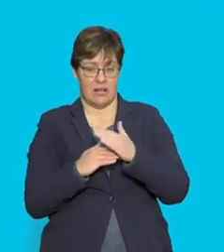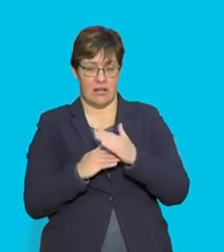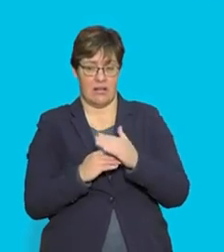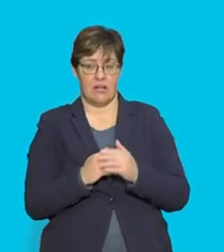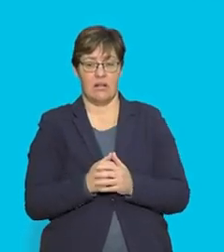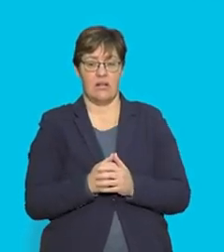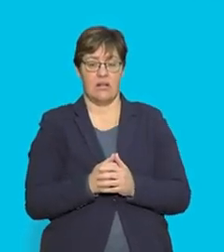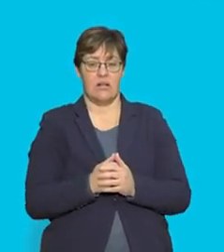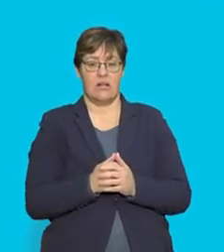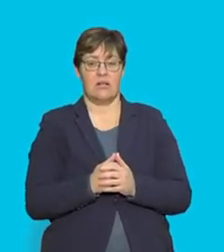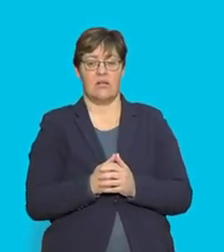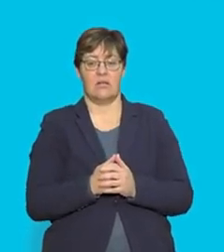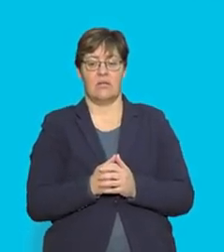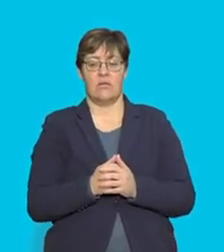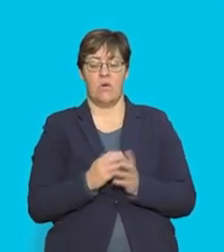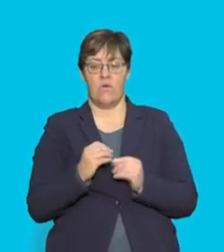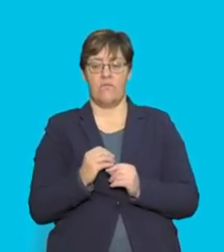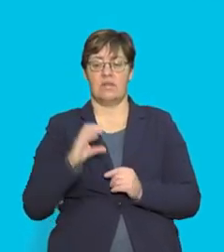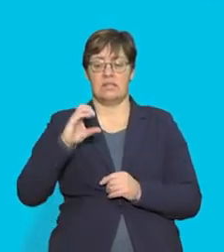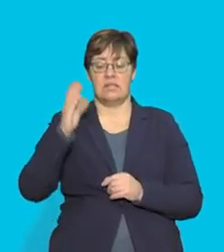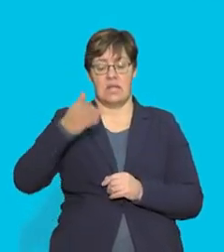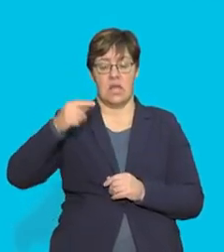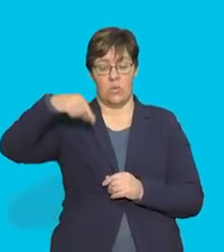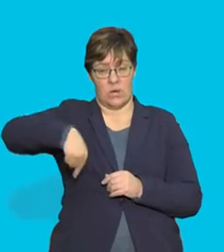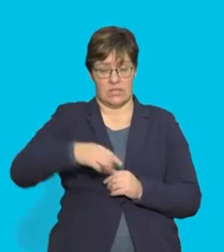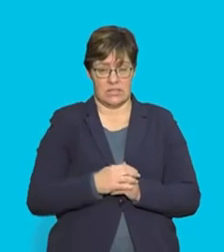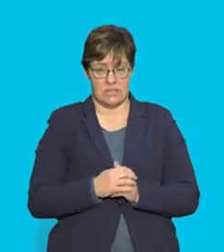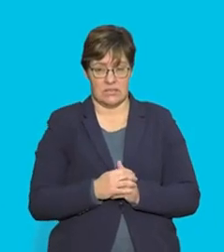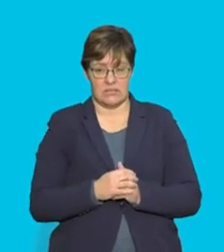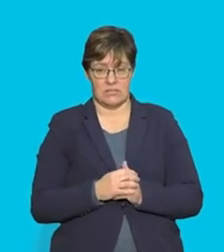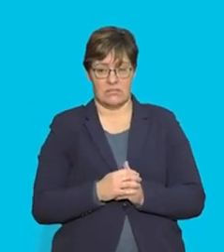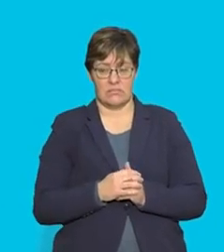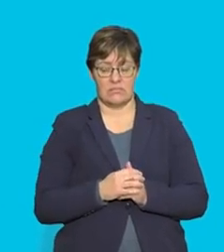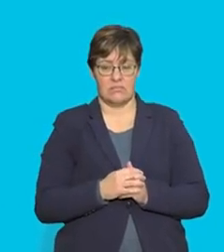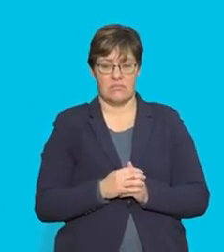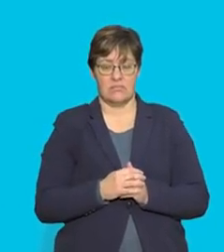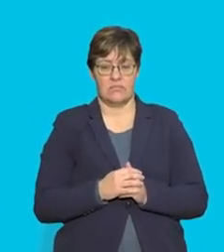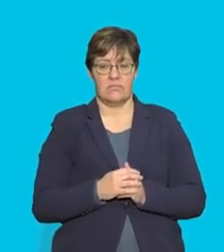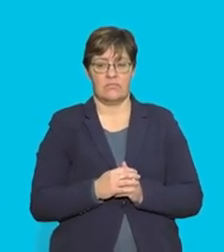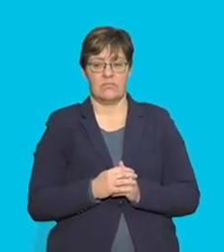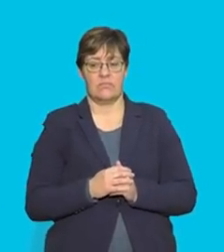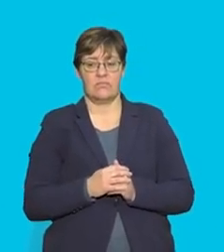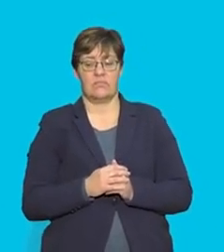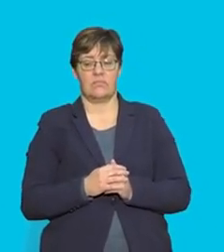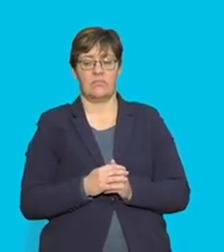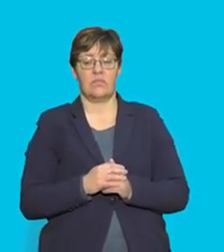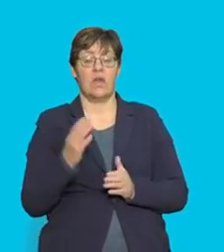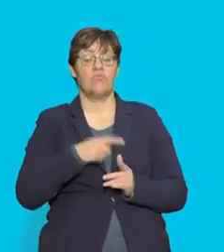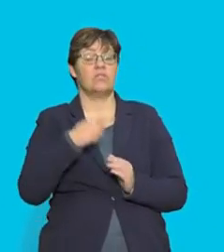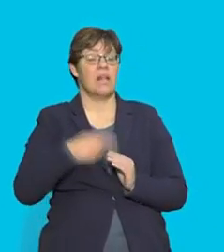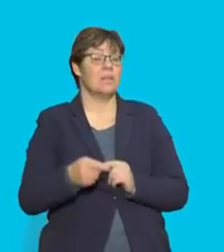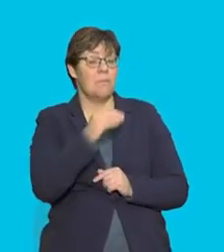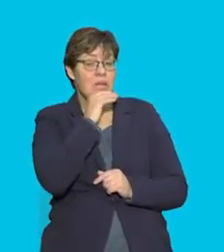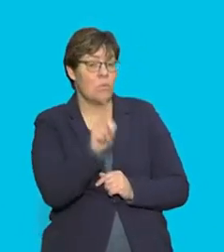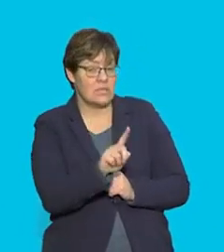angle of a cyclic quad, right? Or an exterior angle of a quadrilateral, and then as